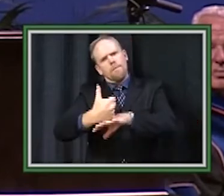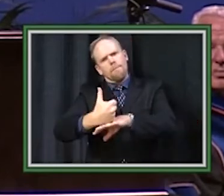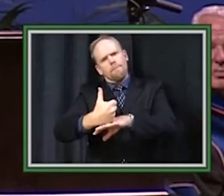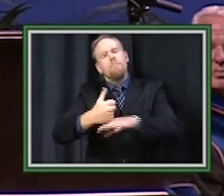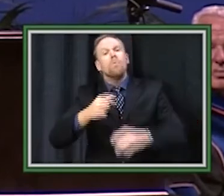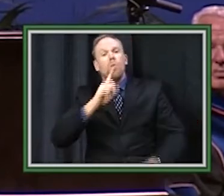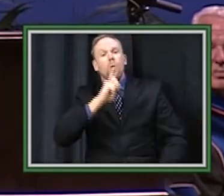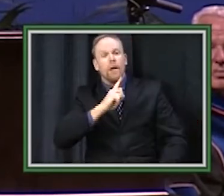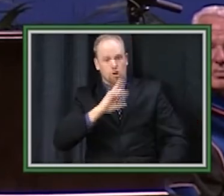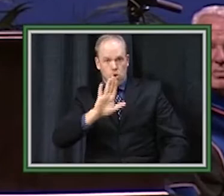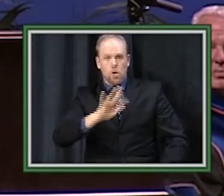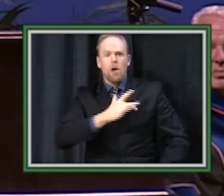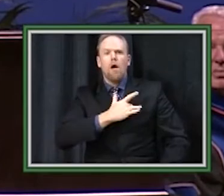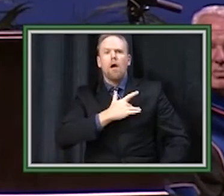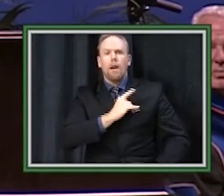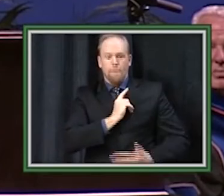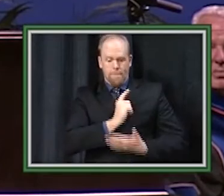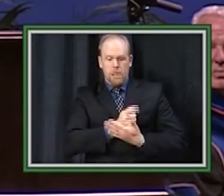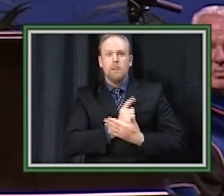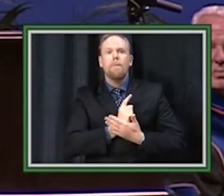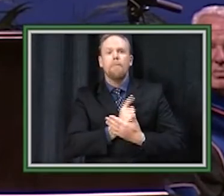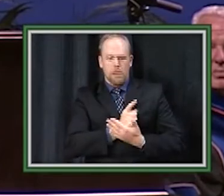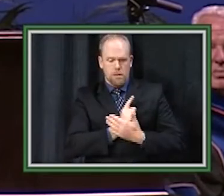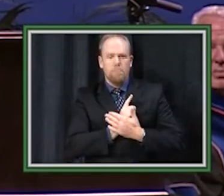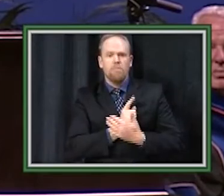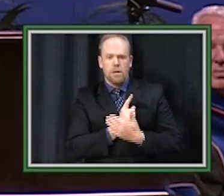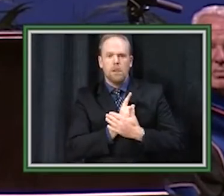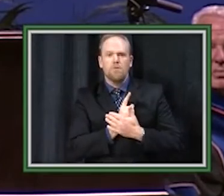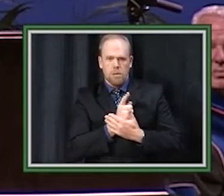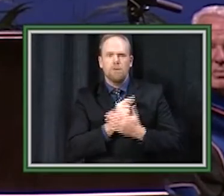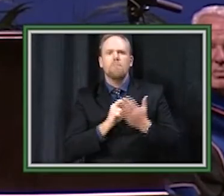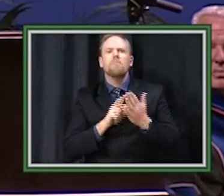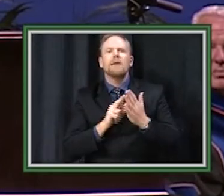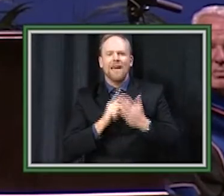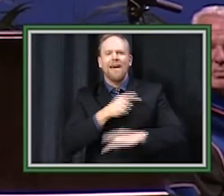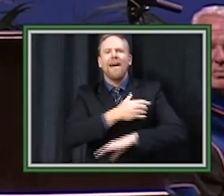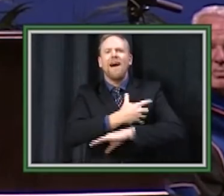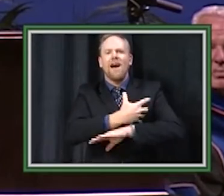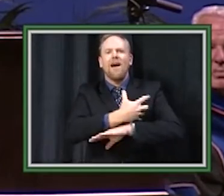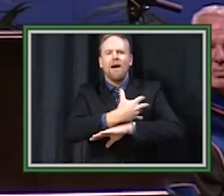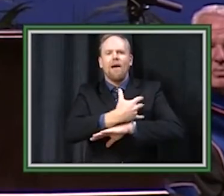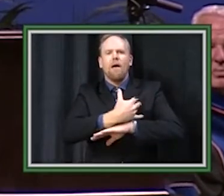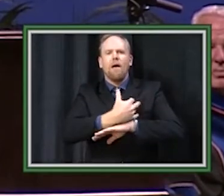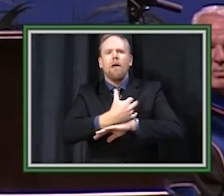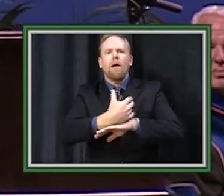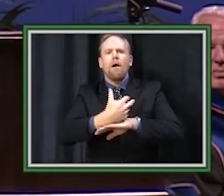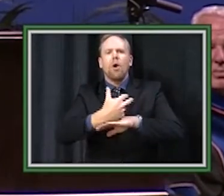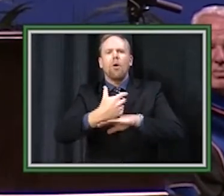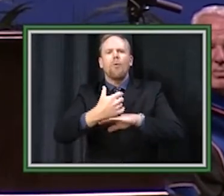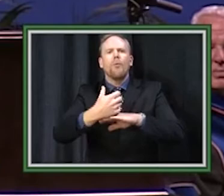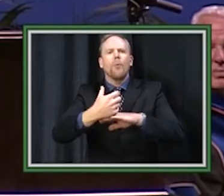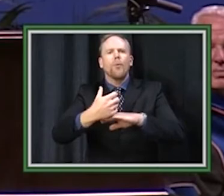breath, the seconds which make up your lives are ticking into oblivion. And this finitude must create in us a sense of